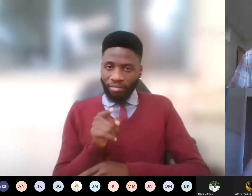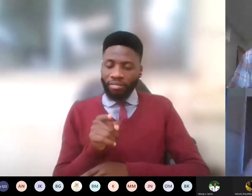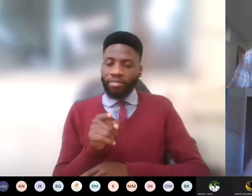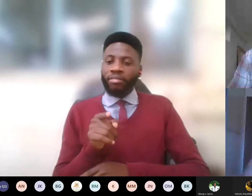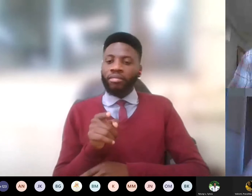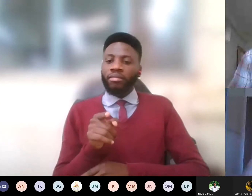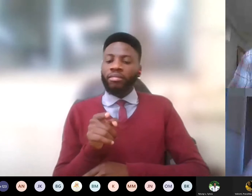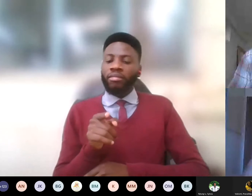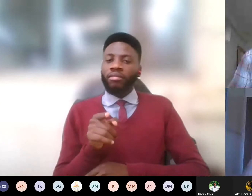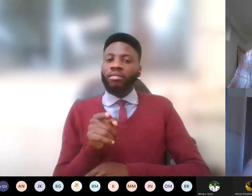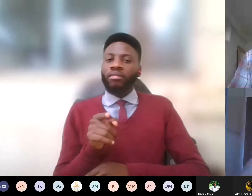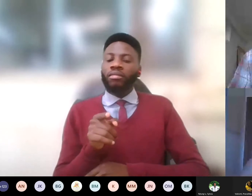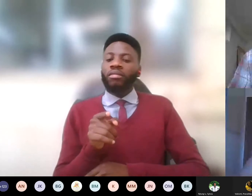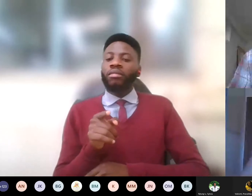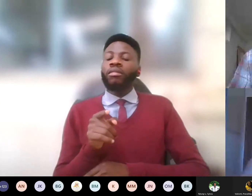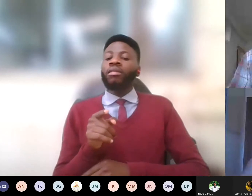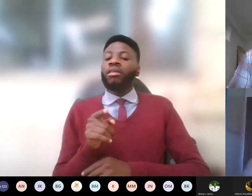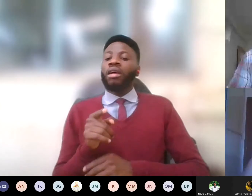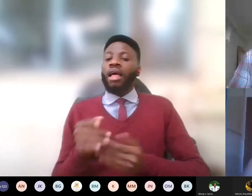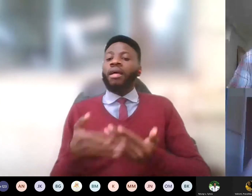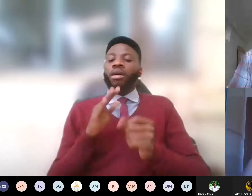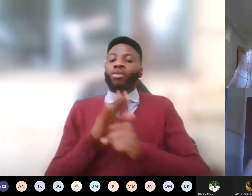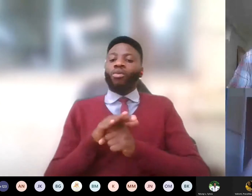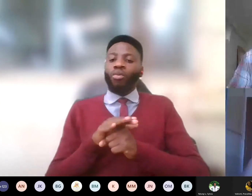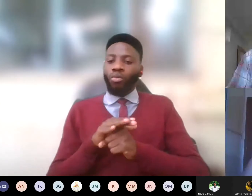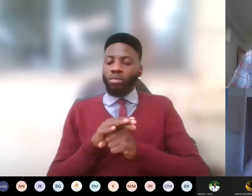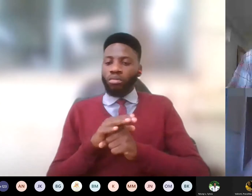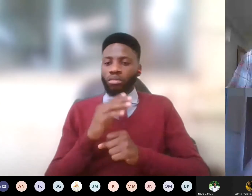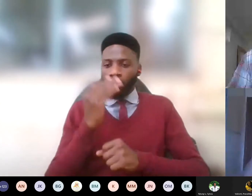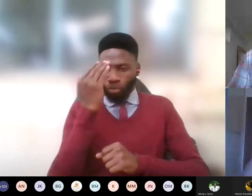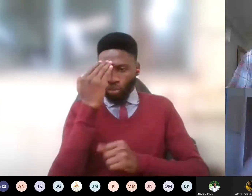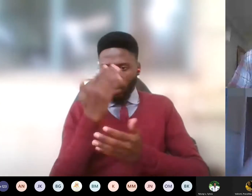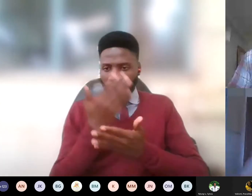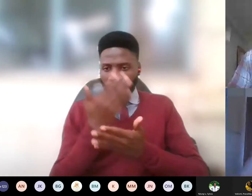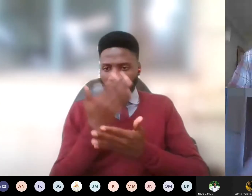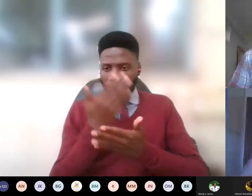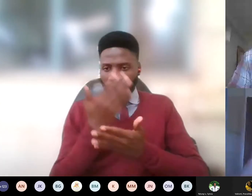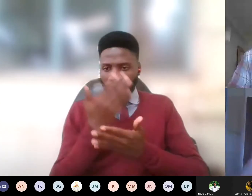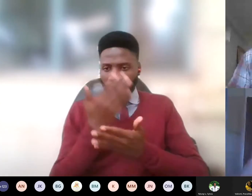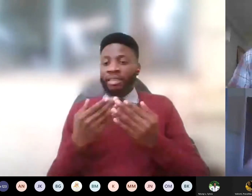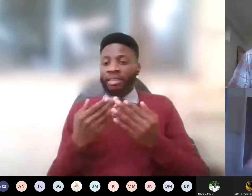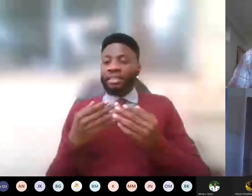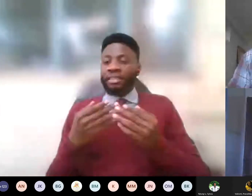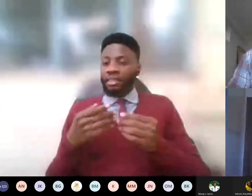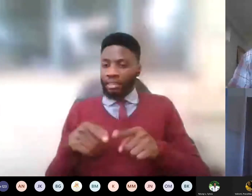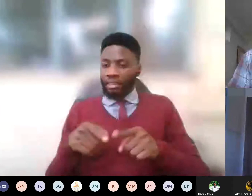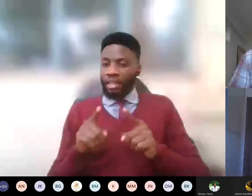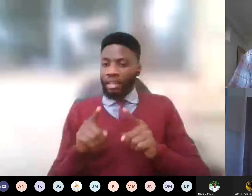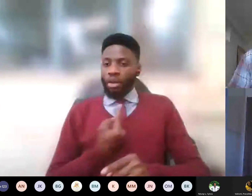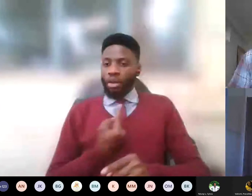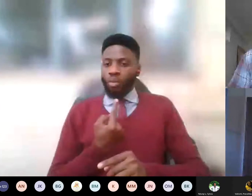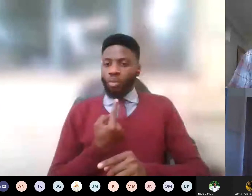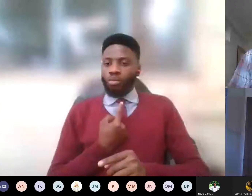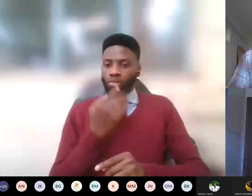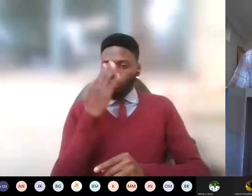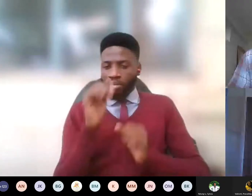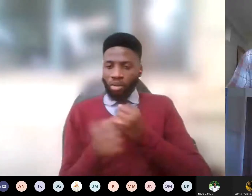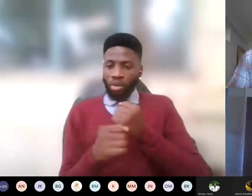different skills, and a great proponent of self-learning. So over to you, David. Appreciate you sharing your thoughts with